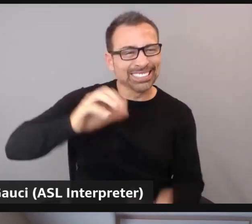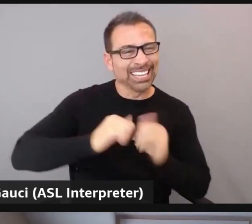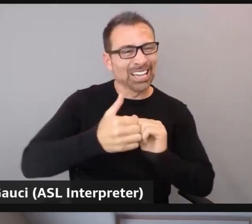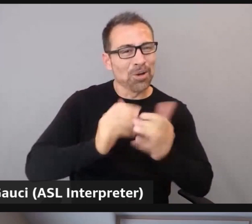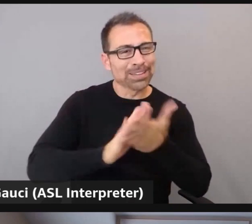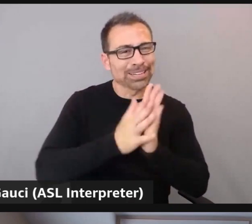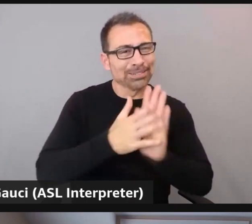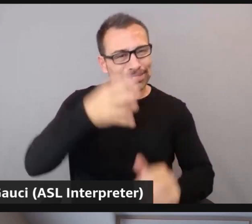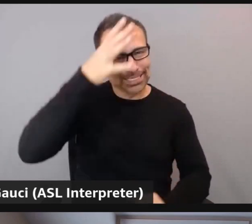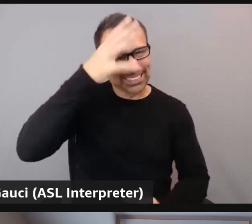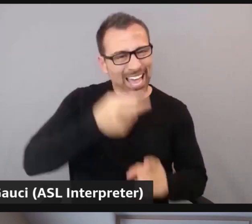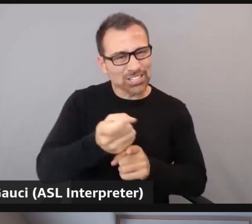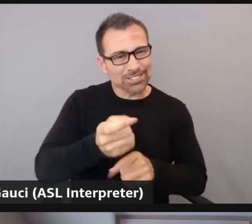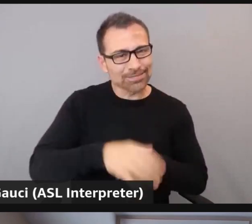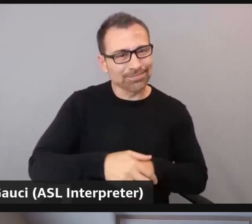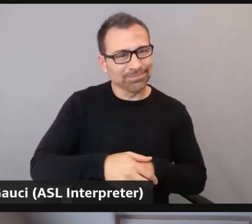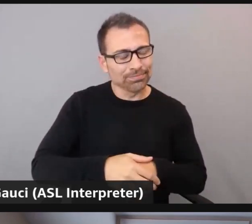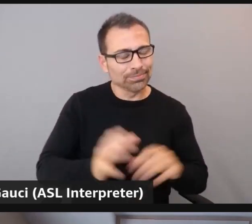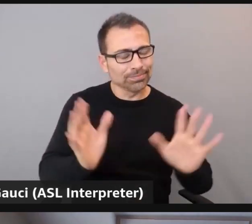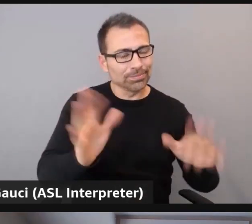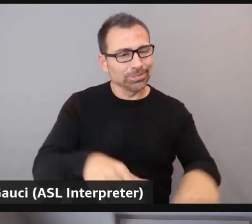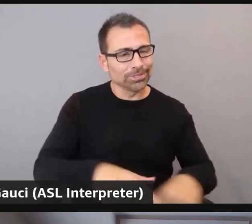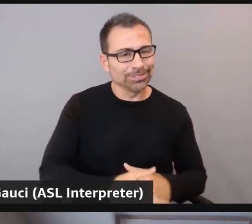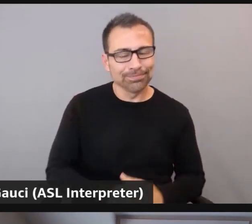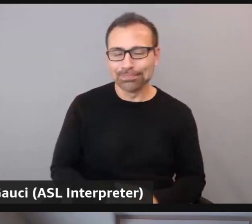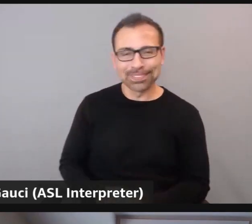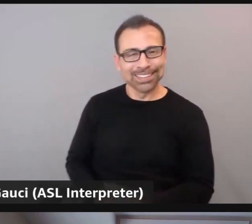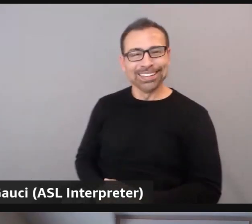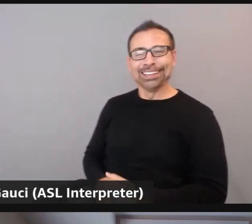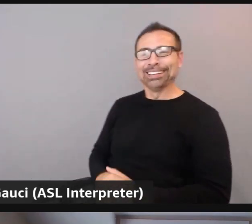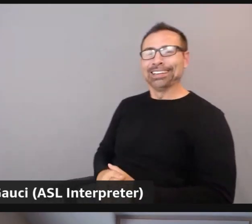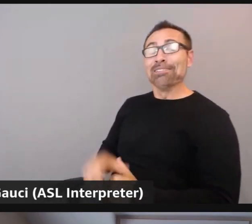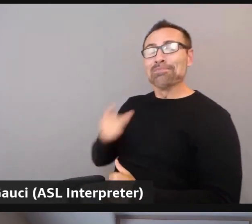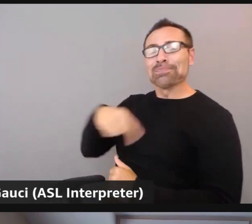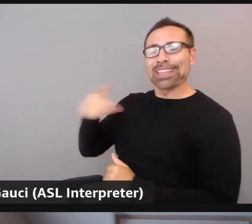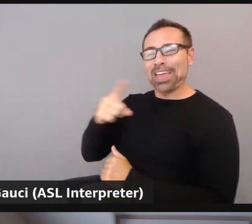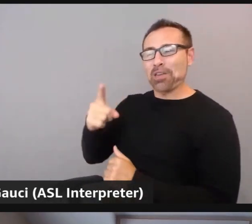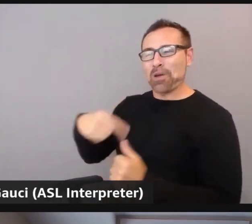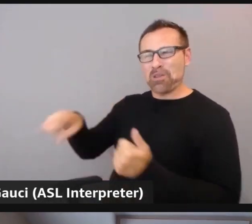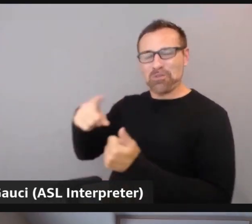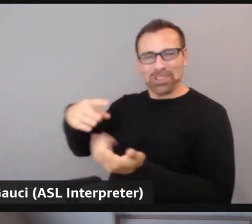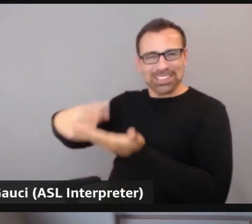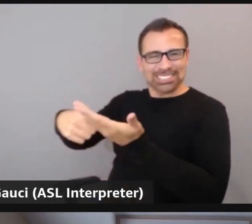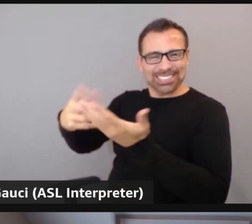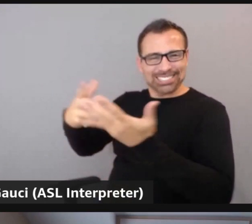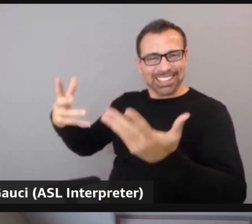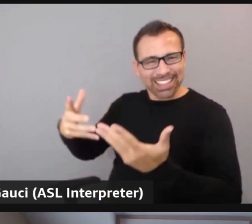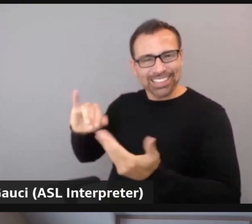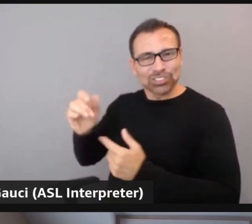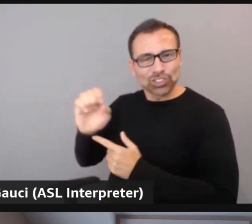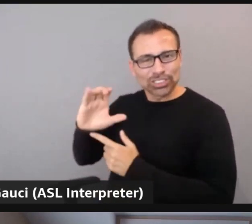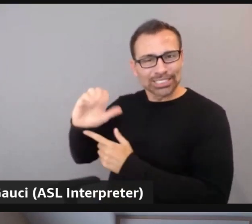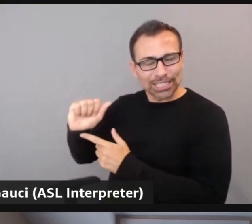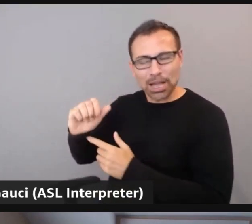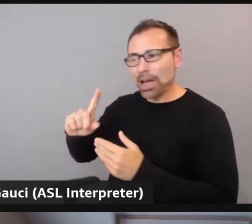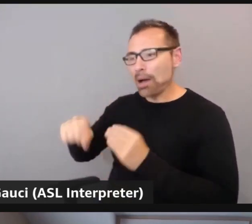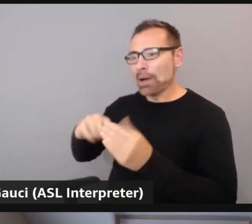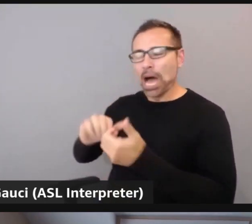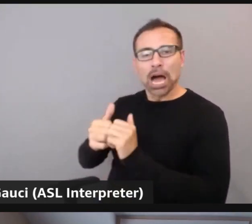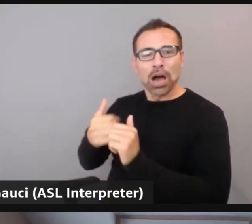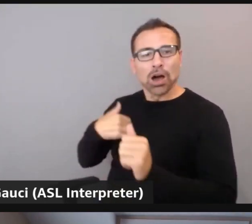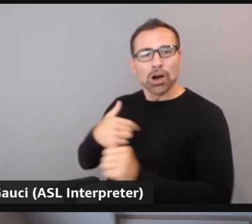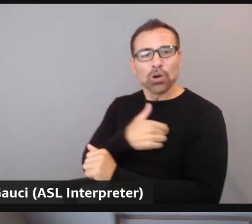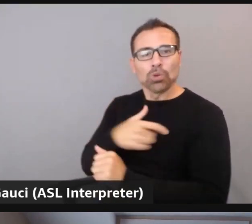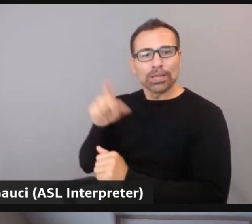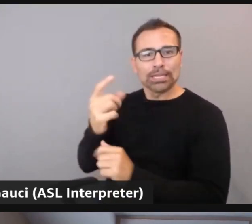Going forward, so we talked a lot here already, Jessica, about how we use how we need